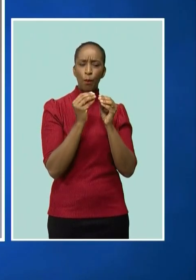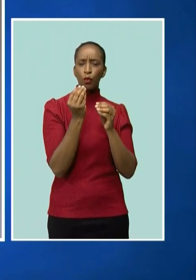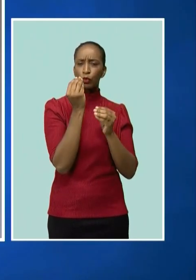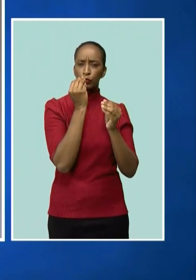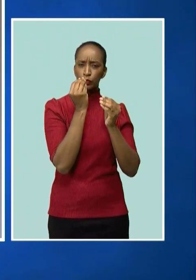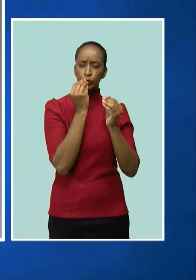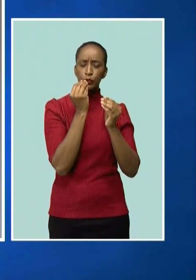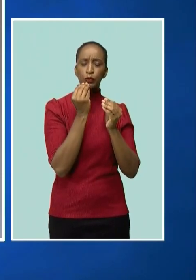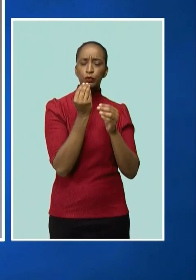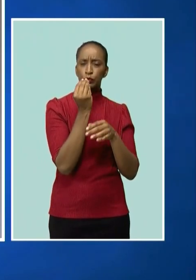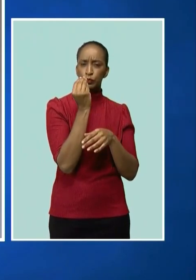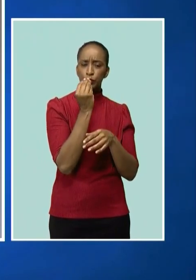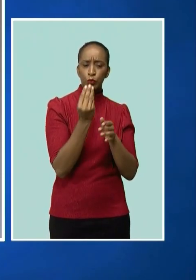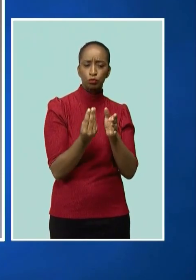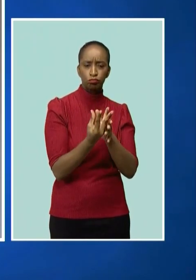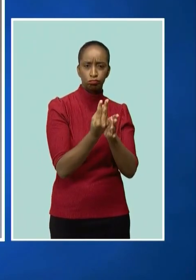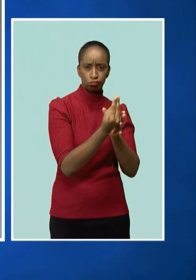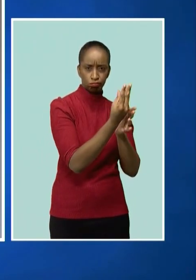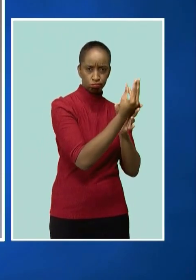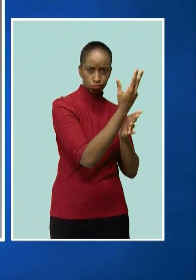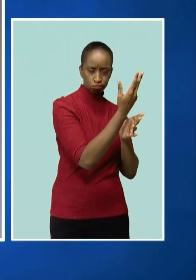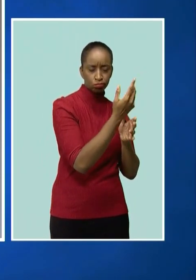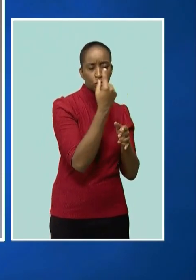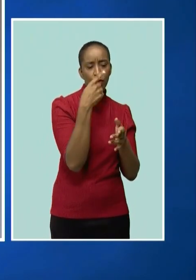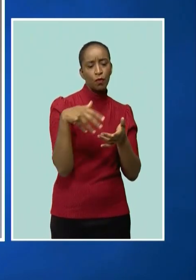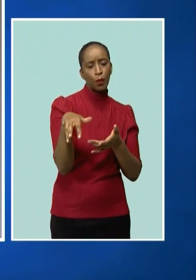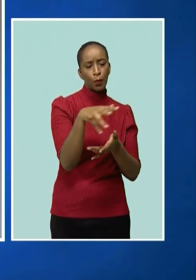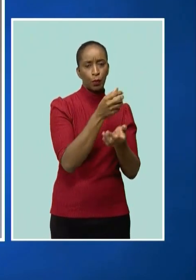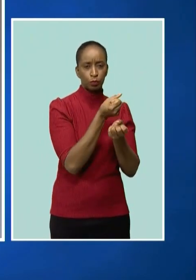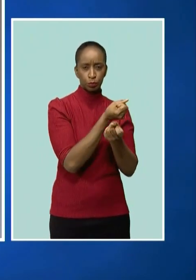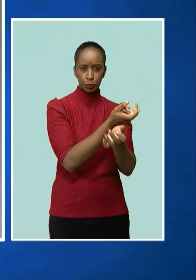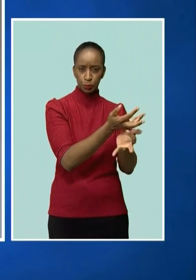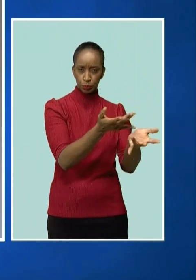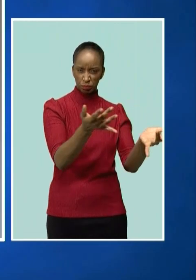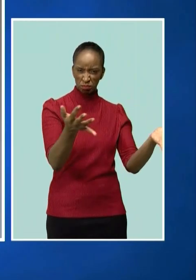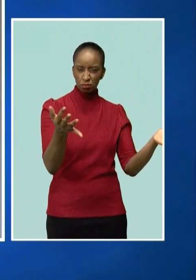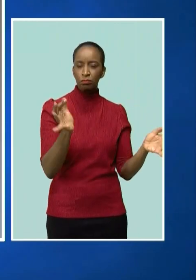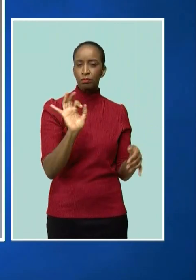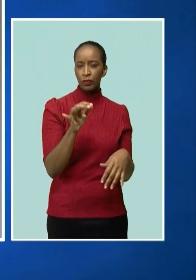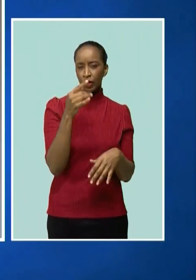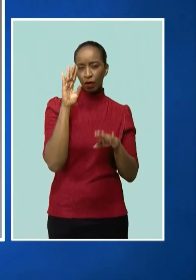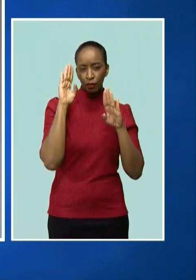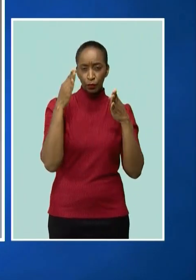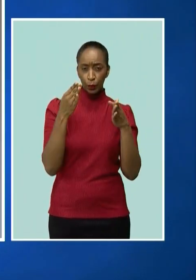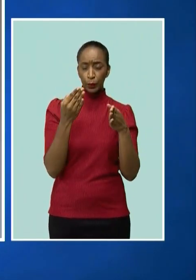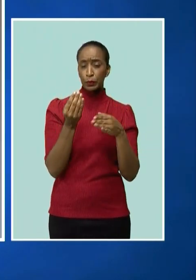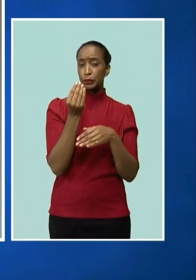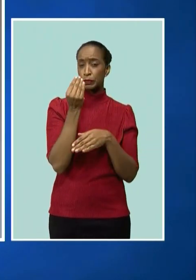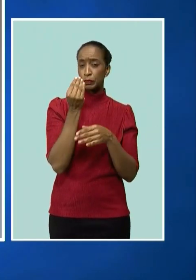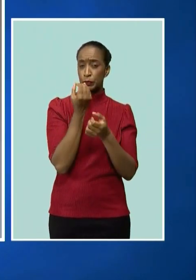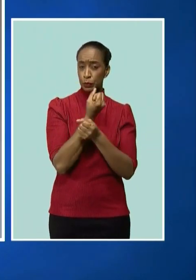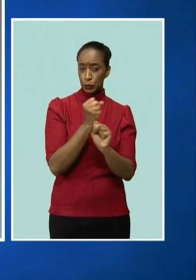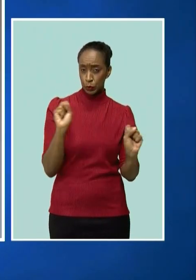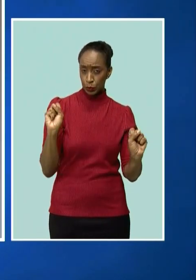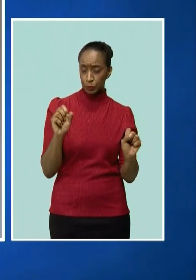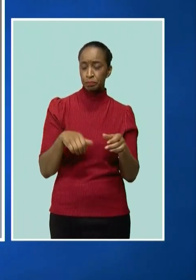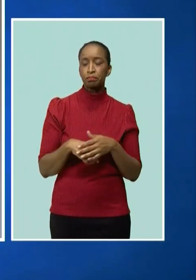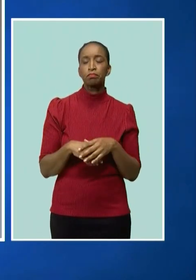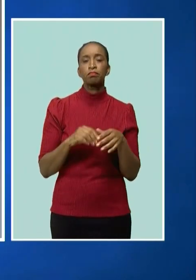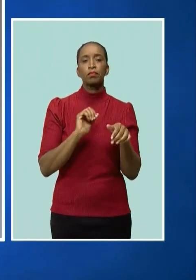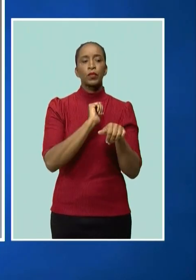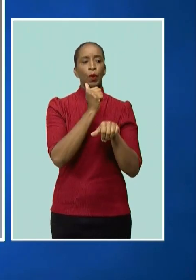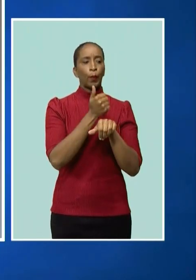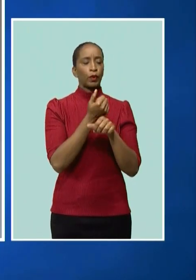that, which is wrapped up in our food security. We established an honorary council in Rwanda, which